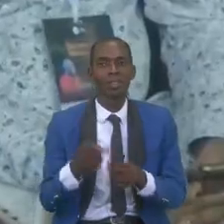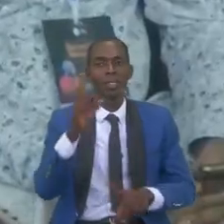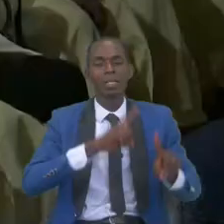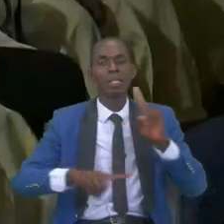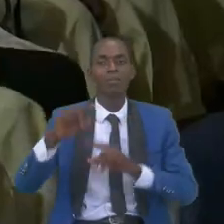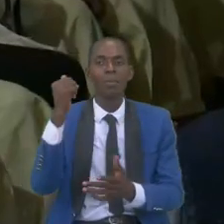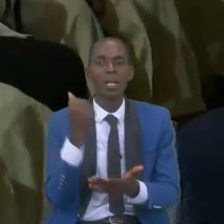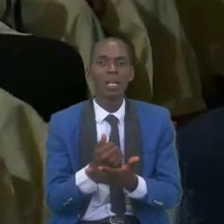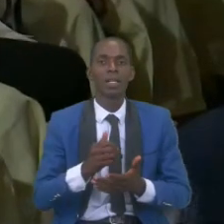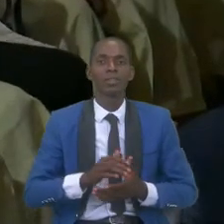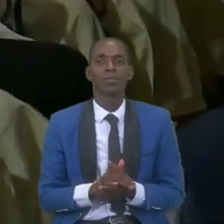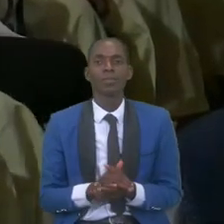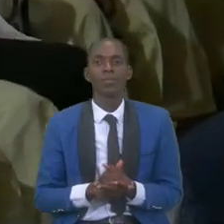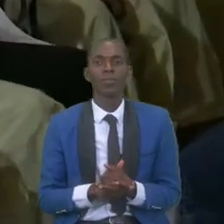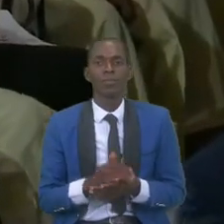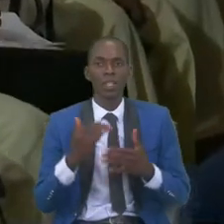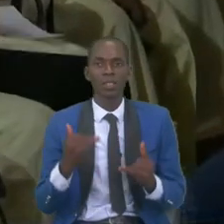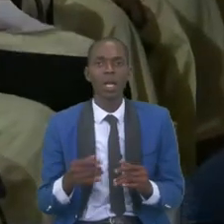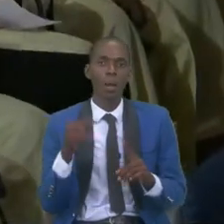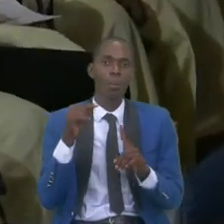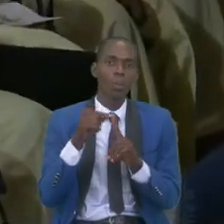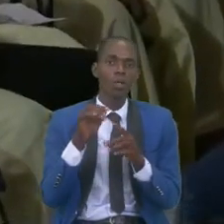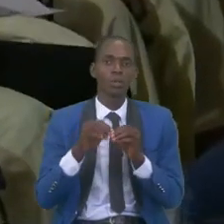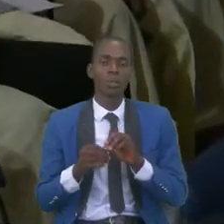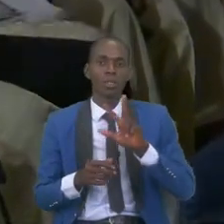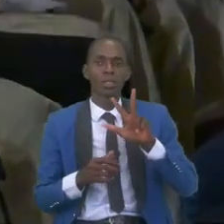Amen. We're coming to point number 3 now.